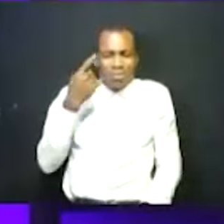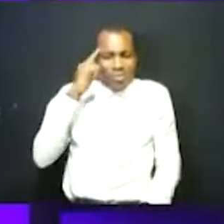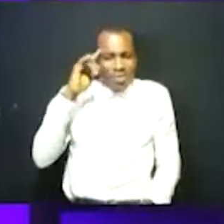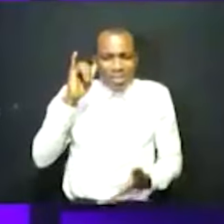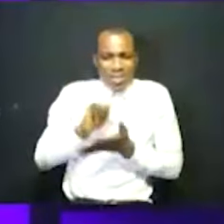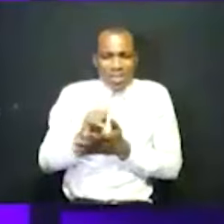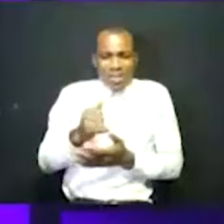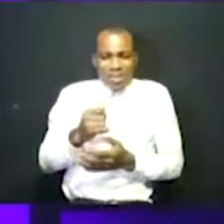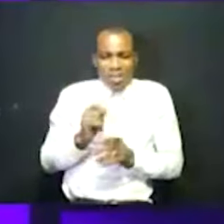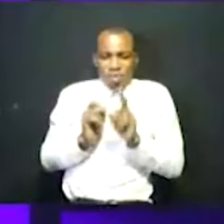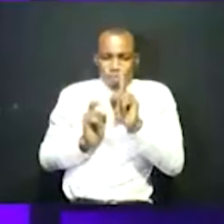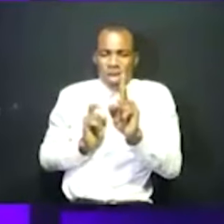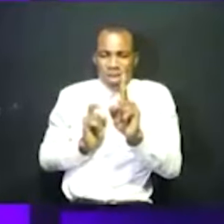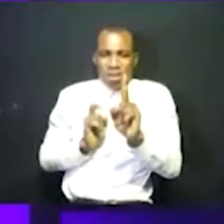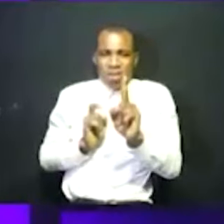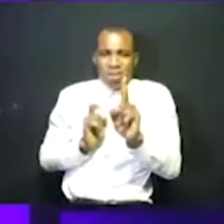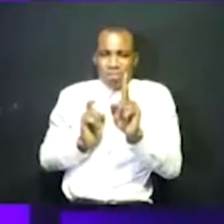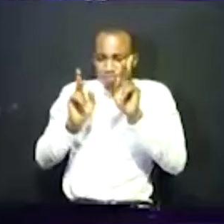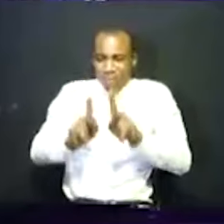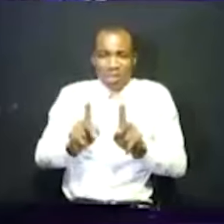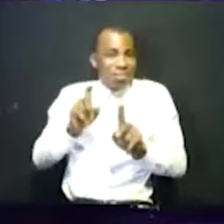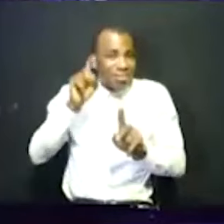partner in your early